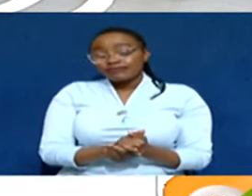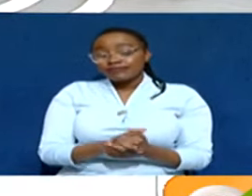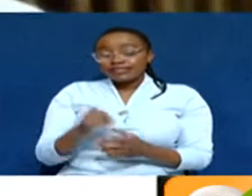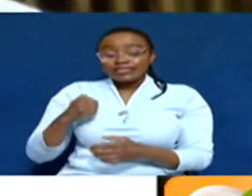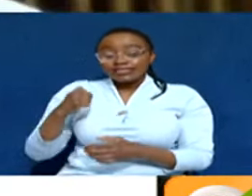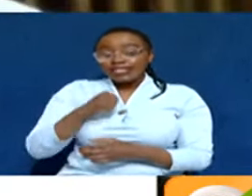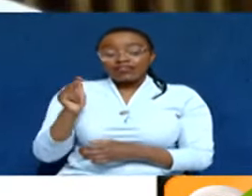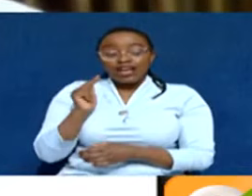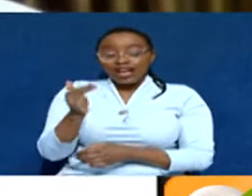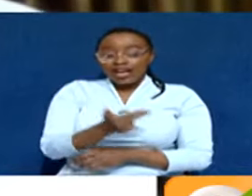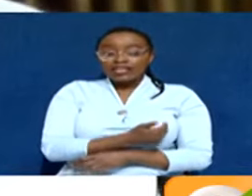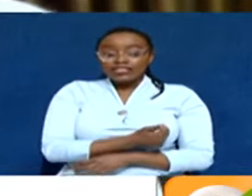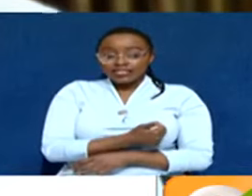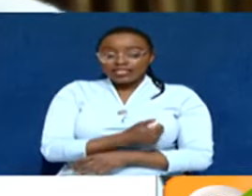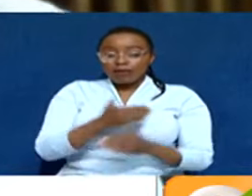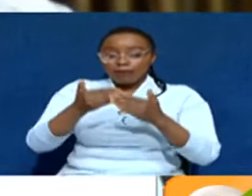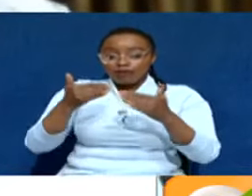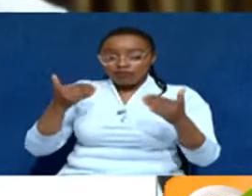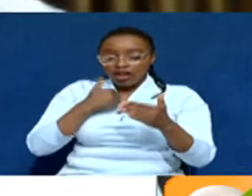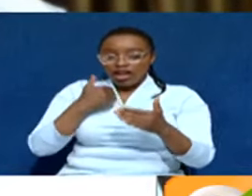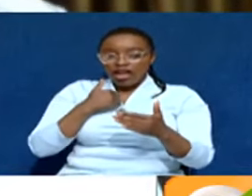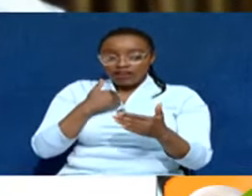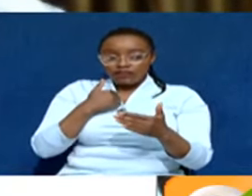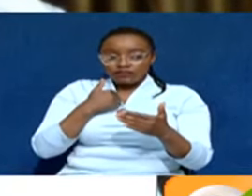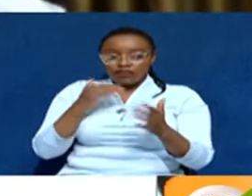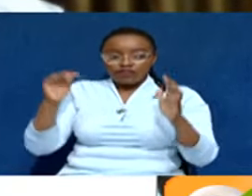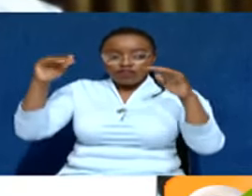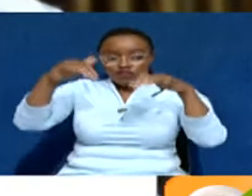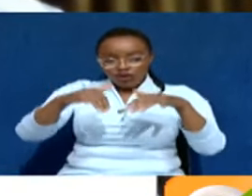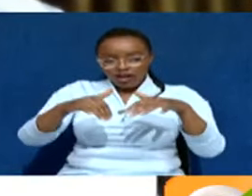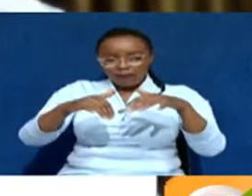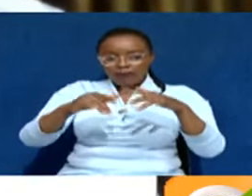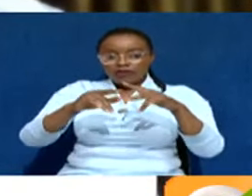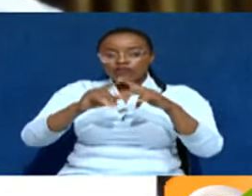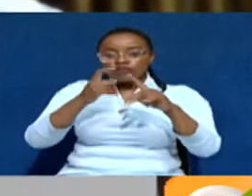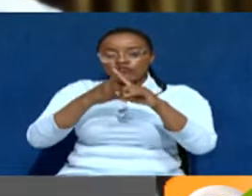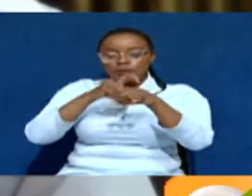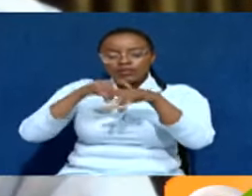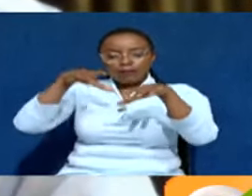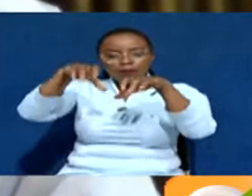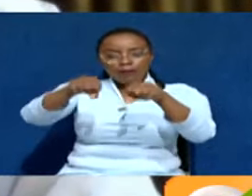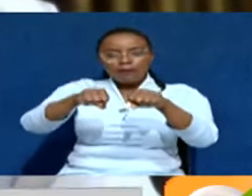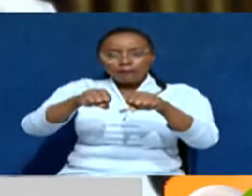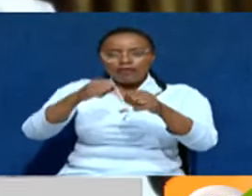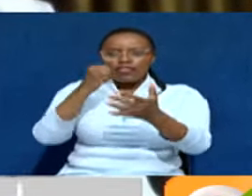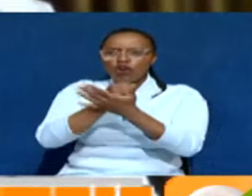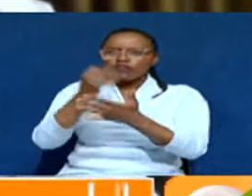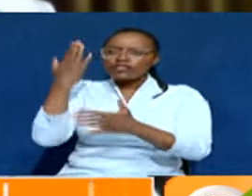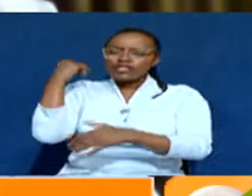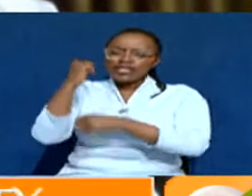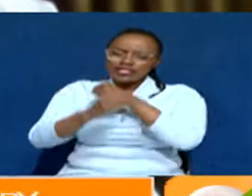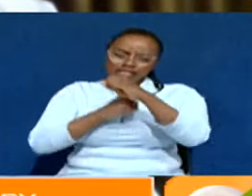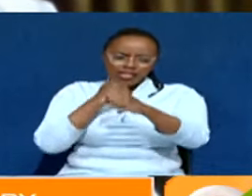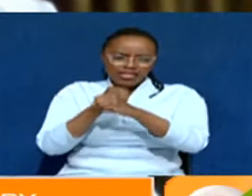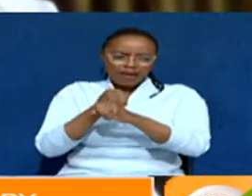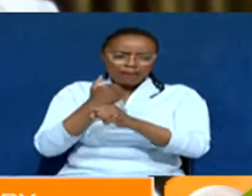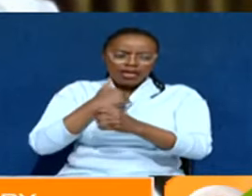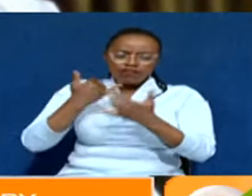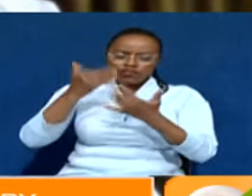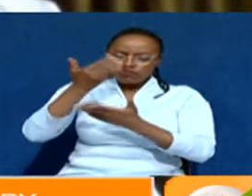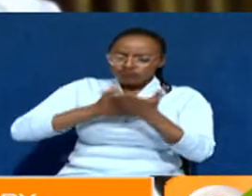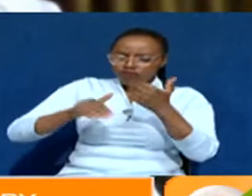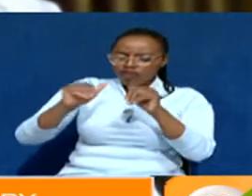Jeff, I had the first forum since I took office last year. I've engaged